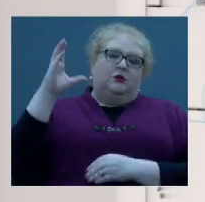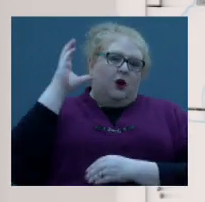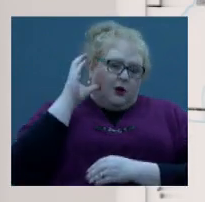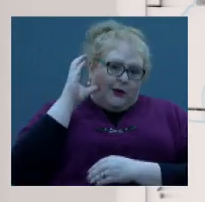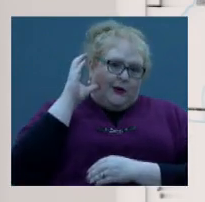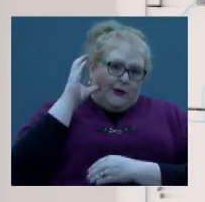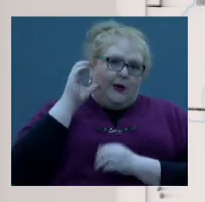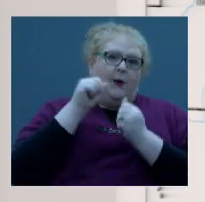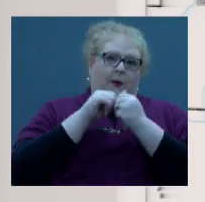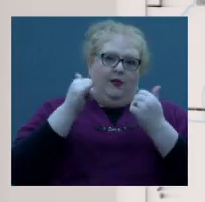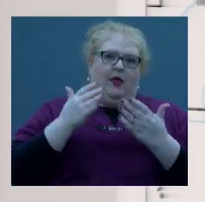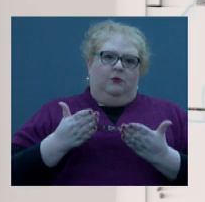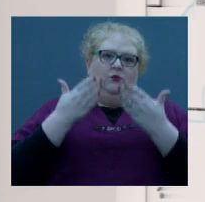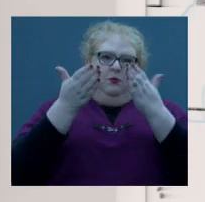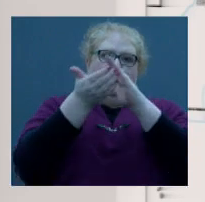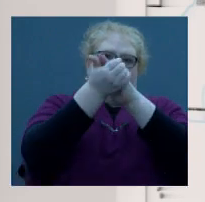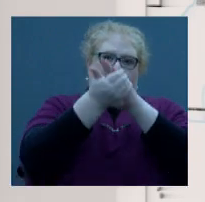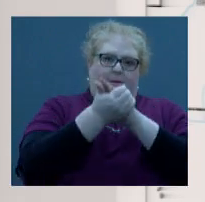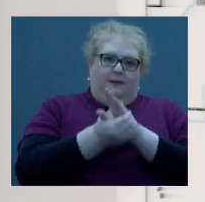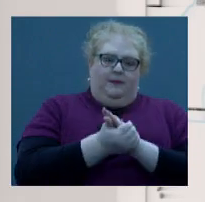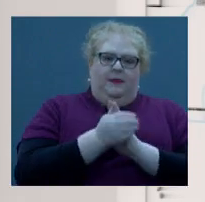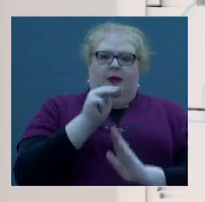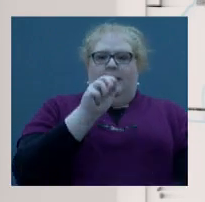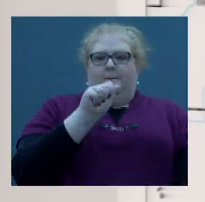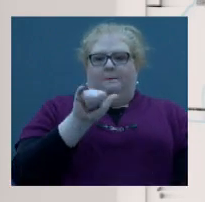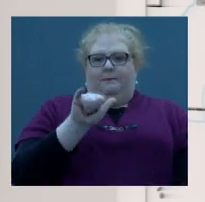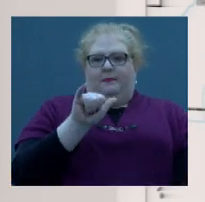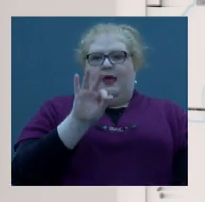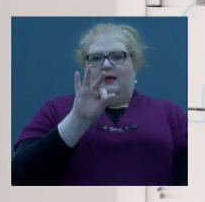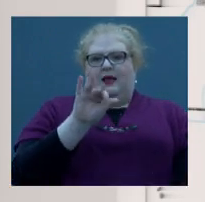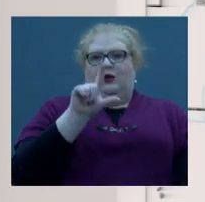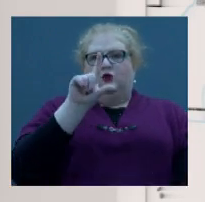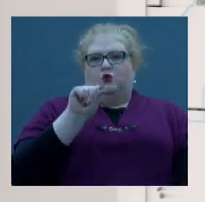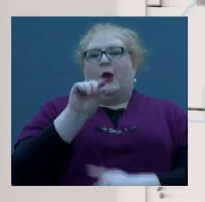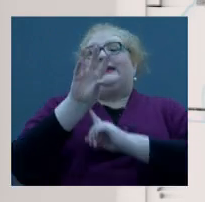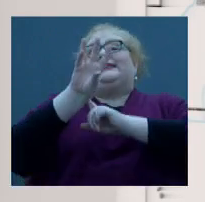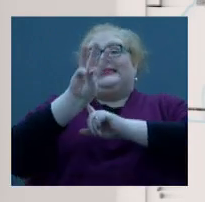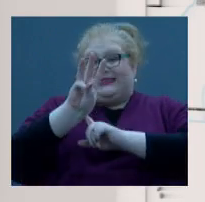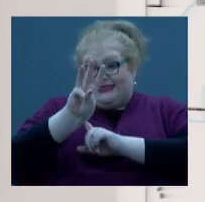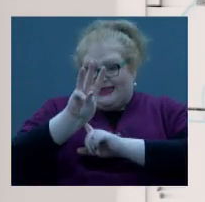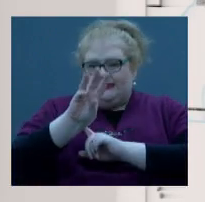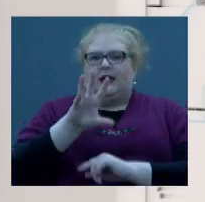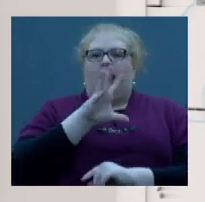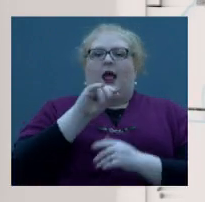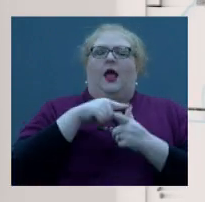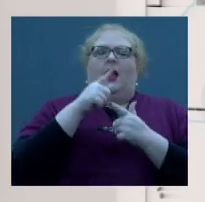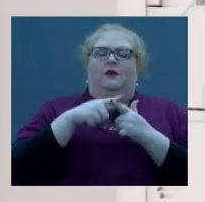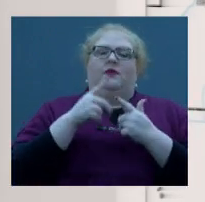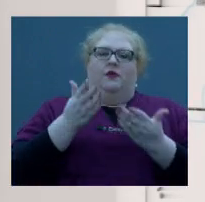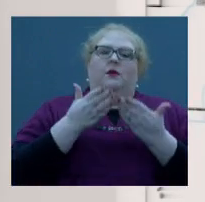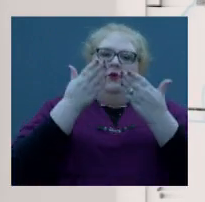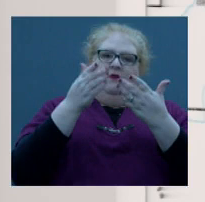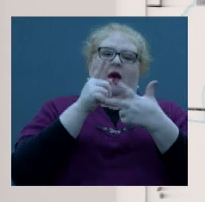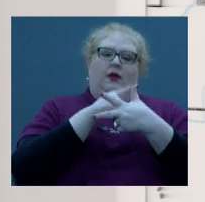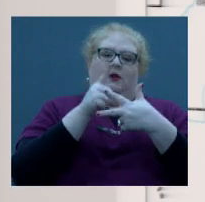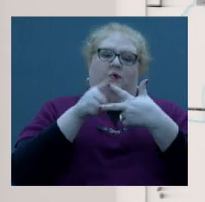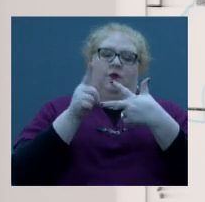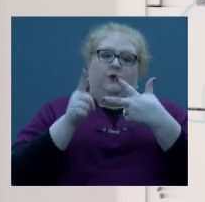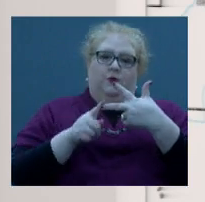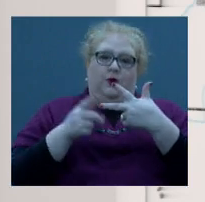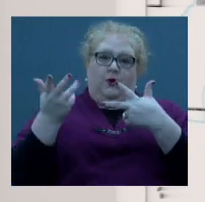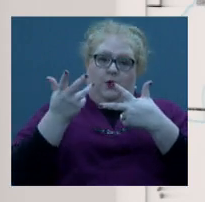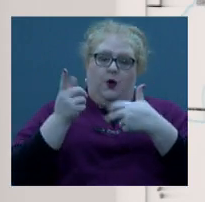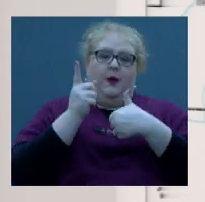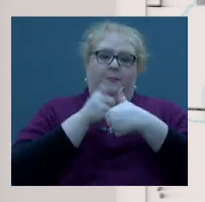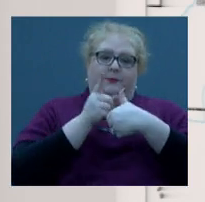with the proposed amendments on May 19th, 2016. The applicant provided to staff the 3 following amendments. Number